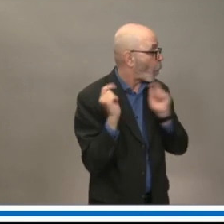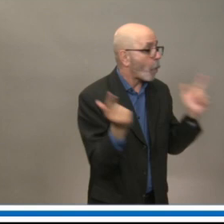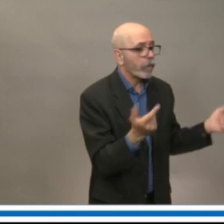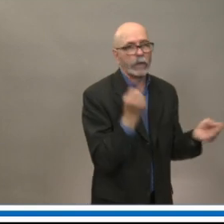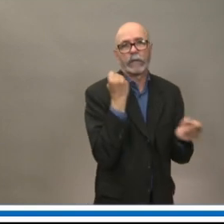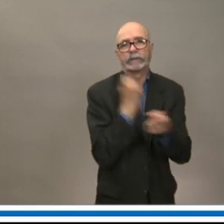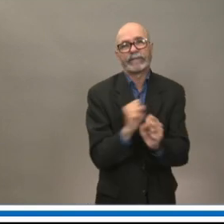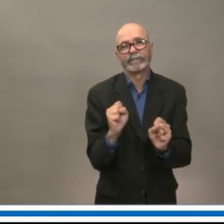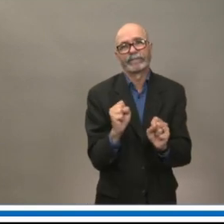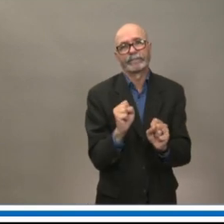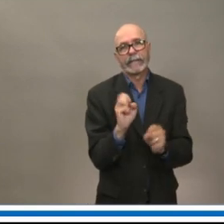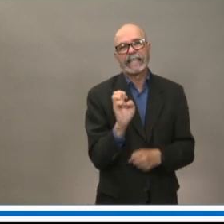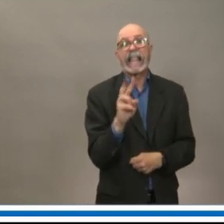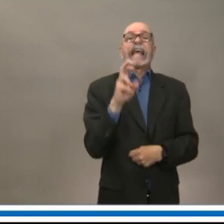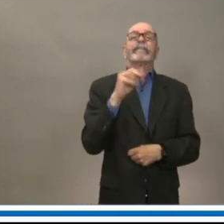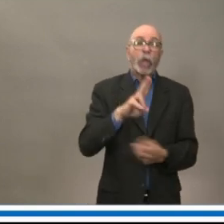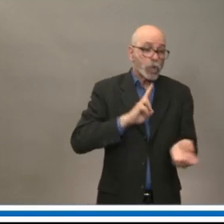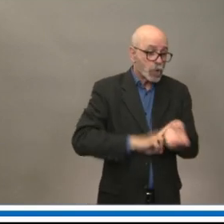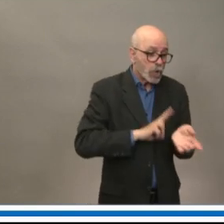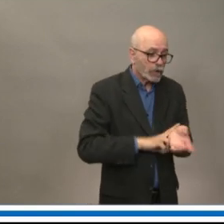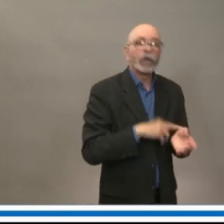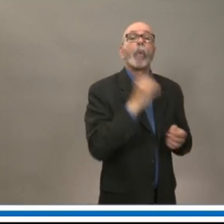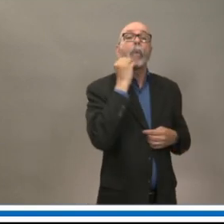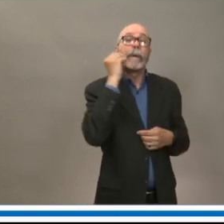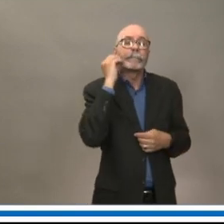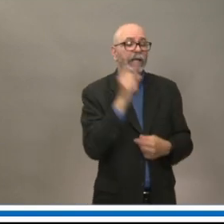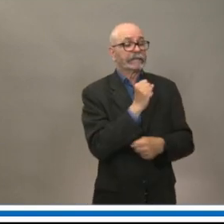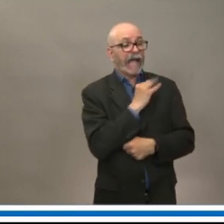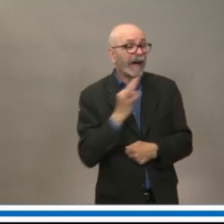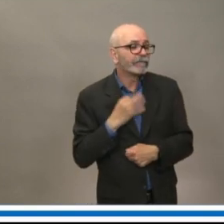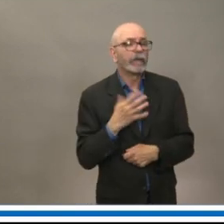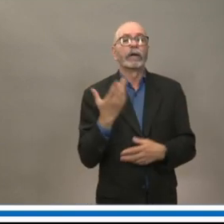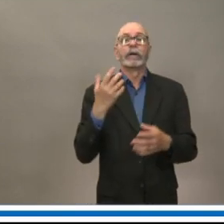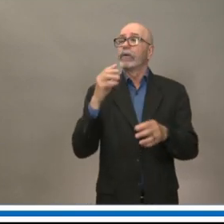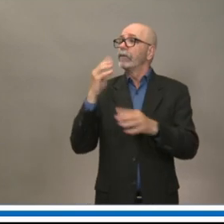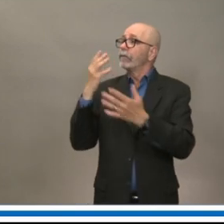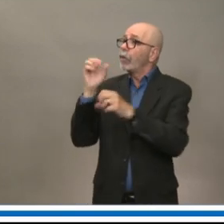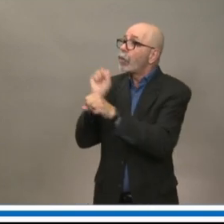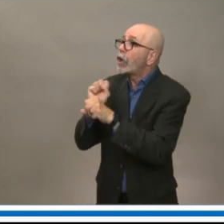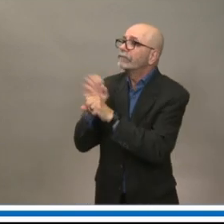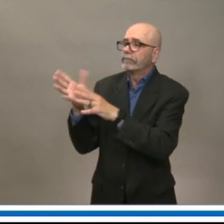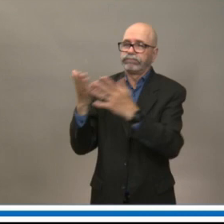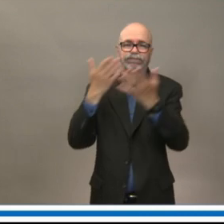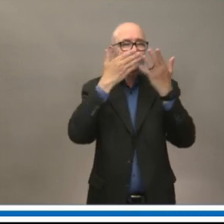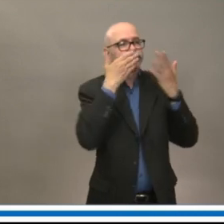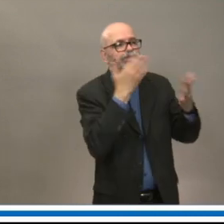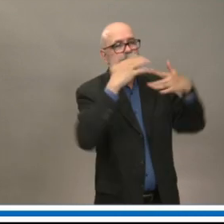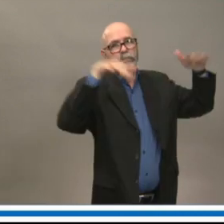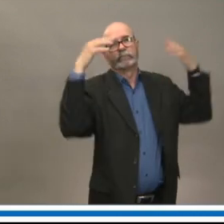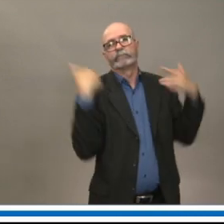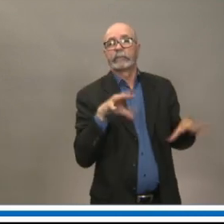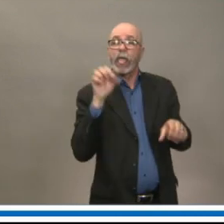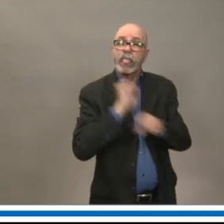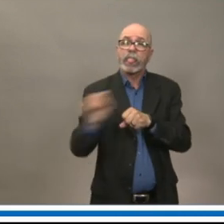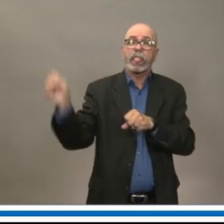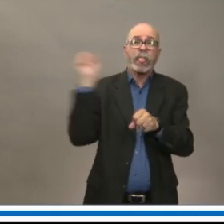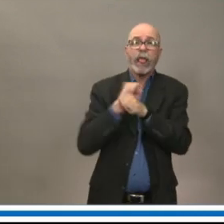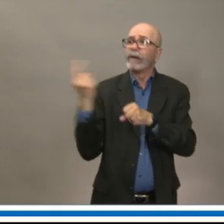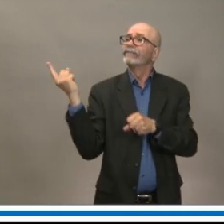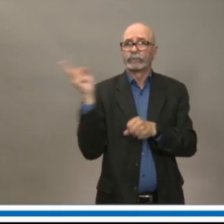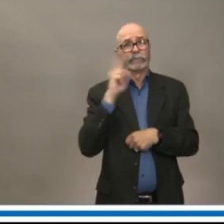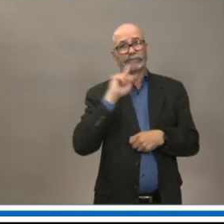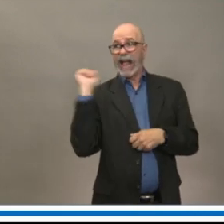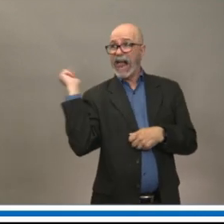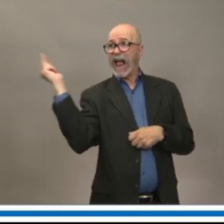them. Express your appreciation to them. And you know they care deeply about your loved ones. They don't want to put